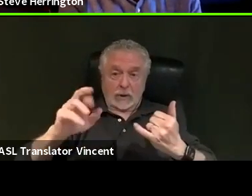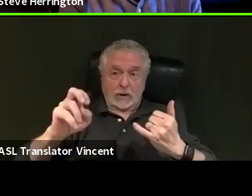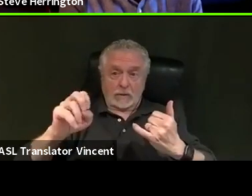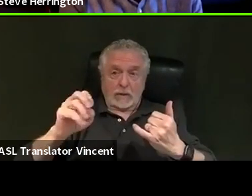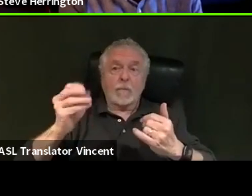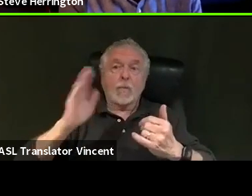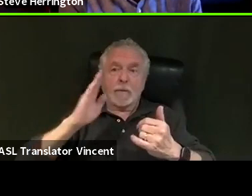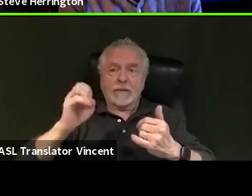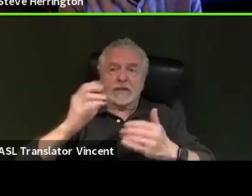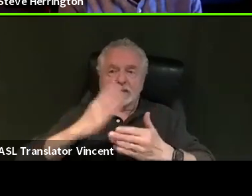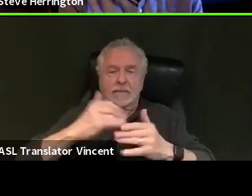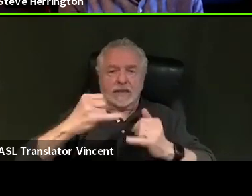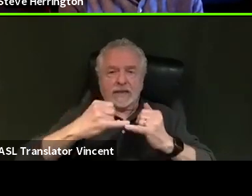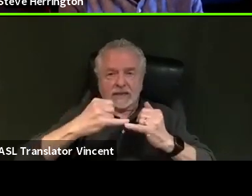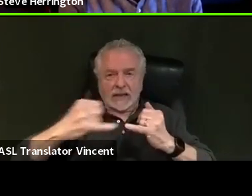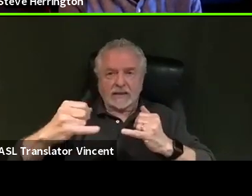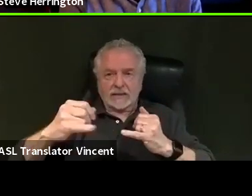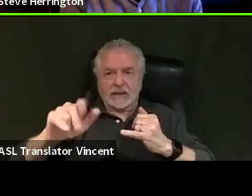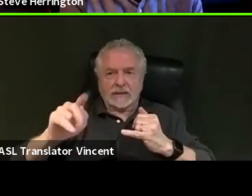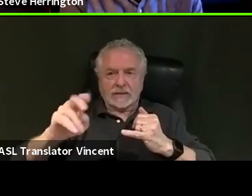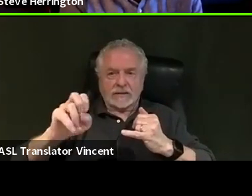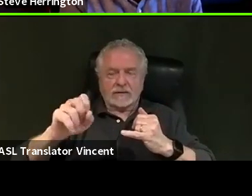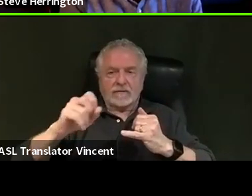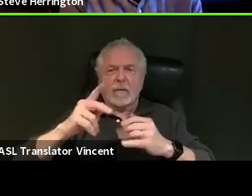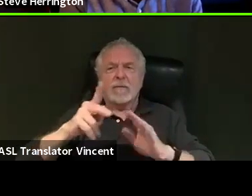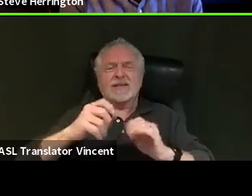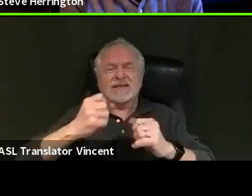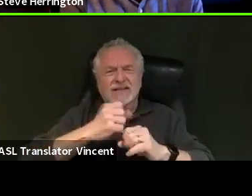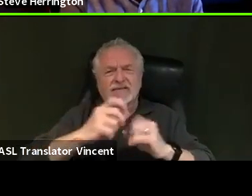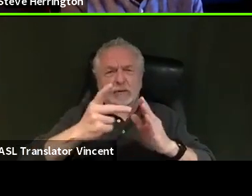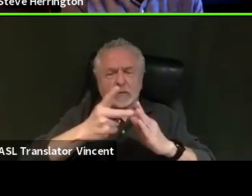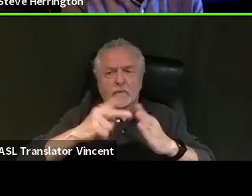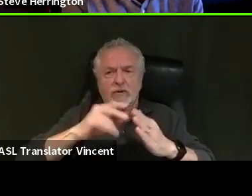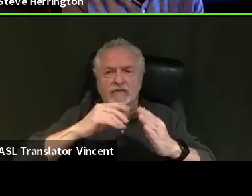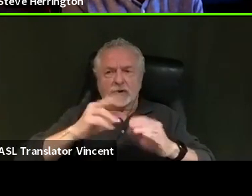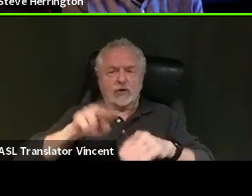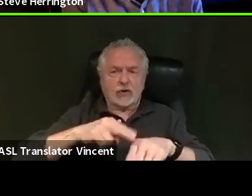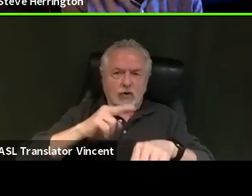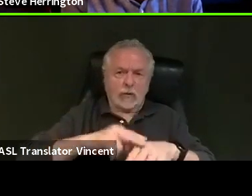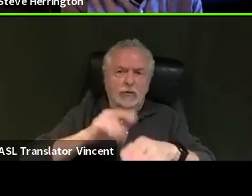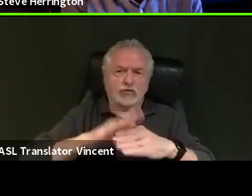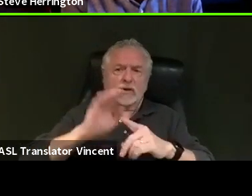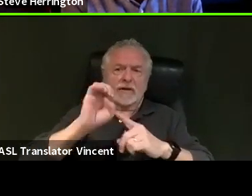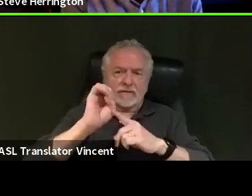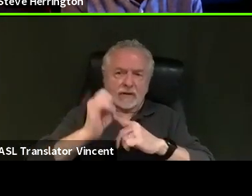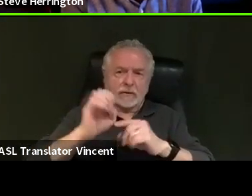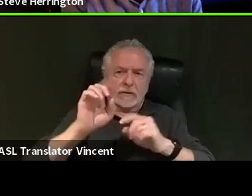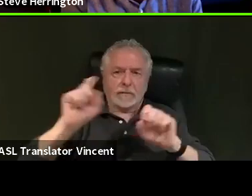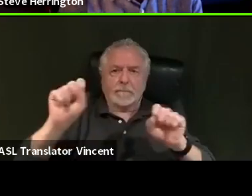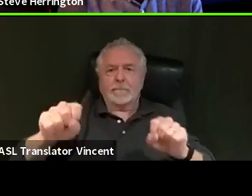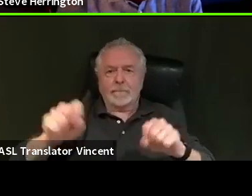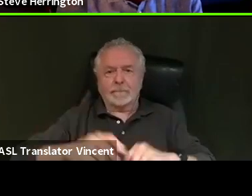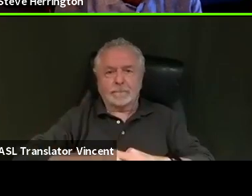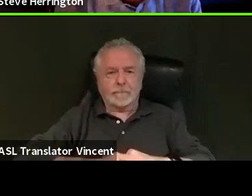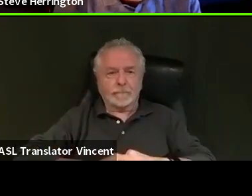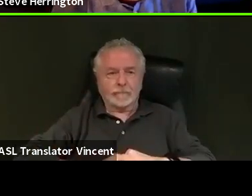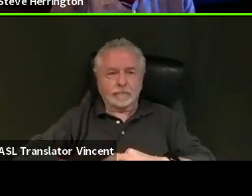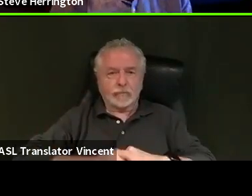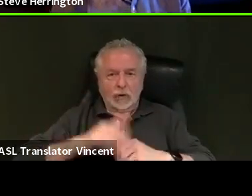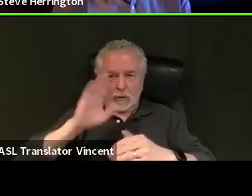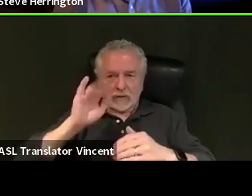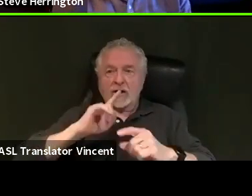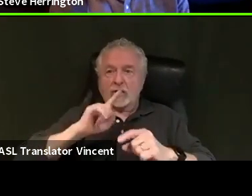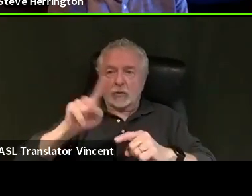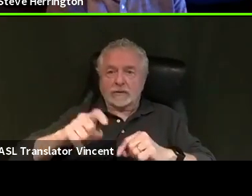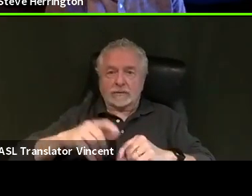but there will be some guidelines, and that's for safety purposes. We want to have a normal school environment as much as possible. So I hope that